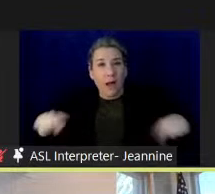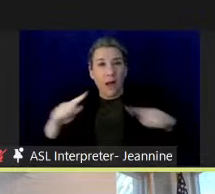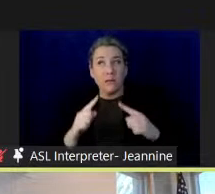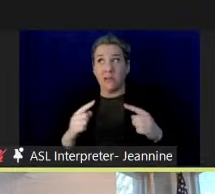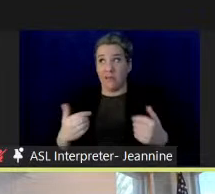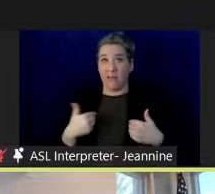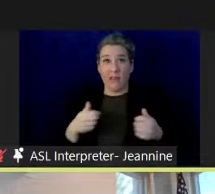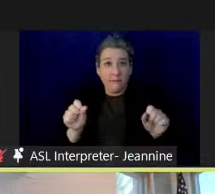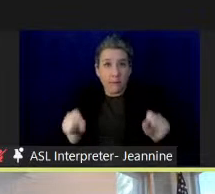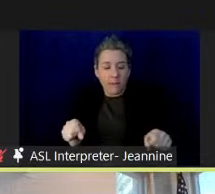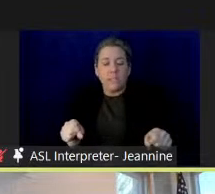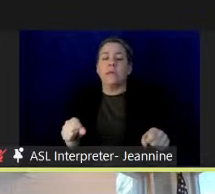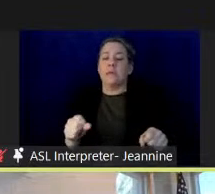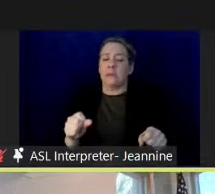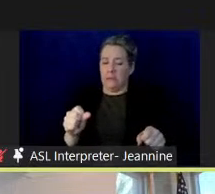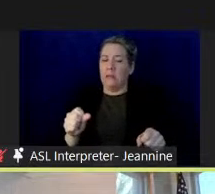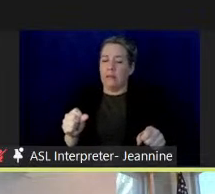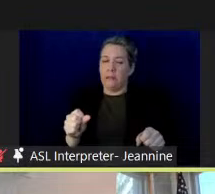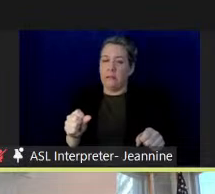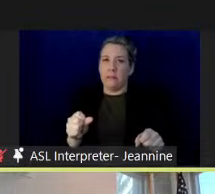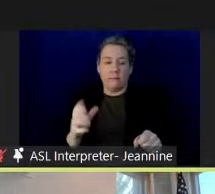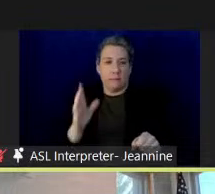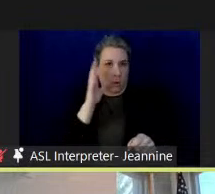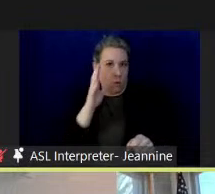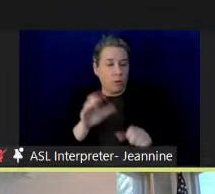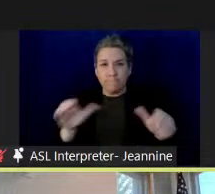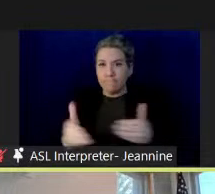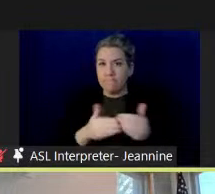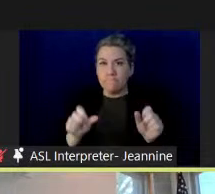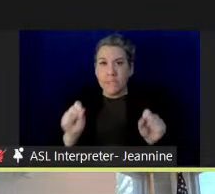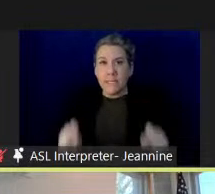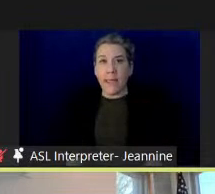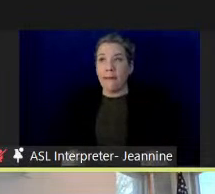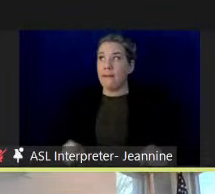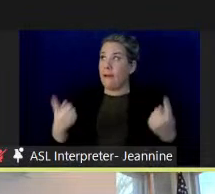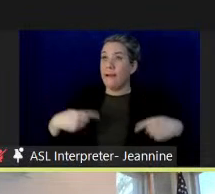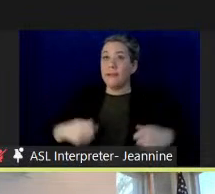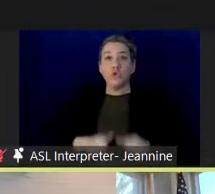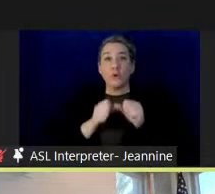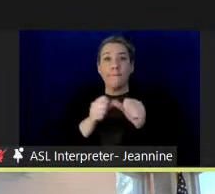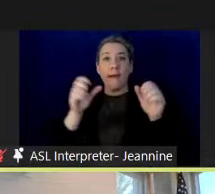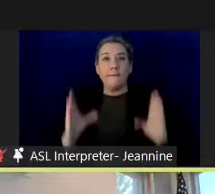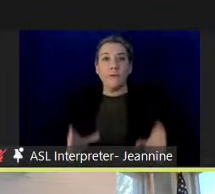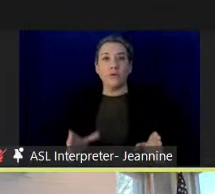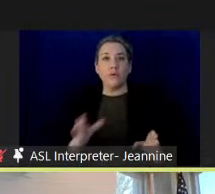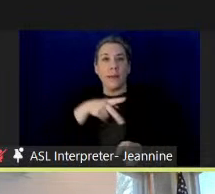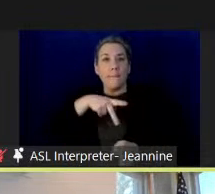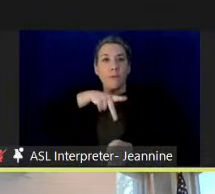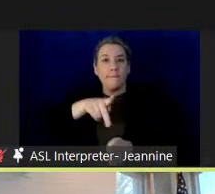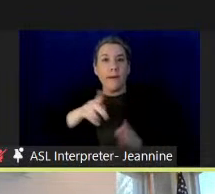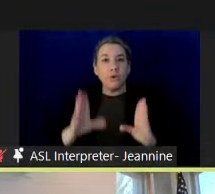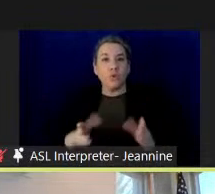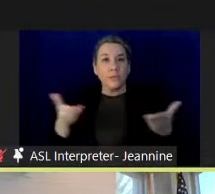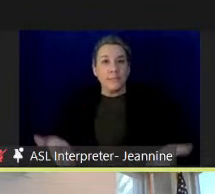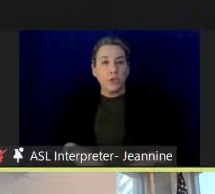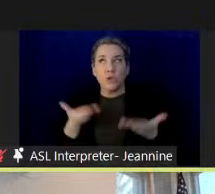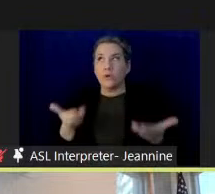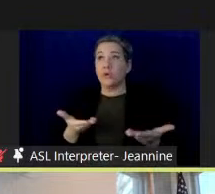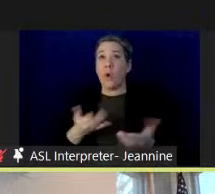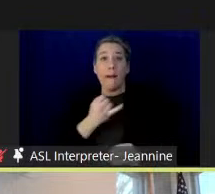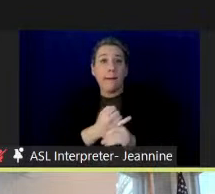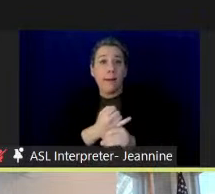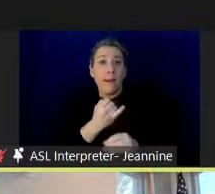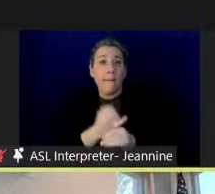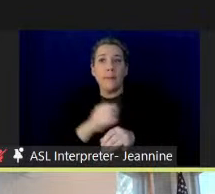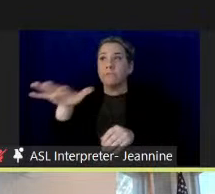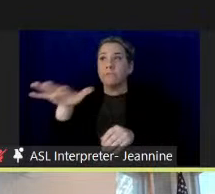so, they're going to find the mechanism to do it. It's up to us as survivors and as professionals, whether we're here at this campus or out and about in our